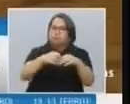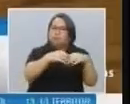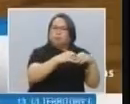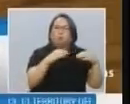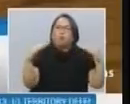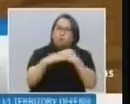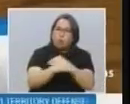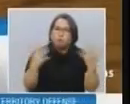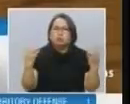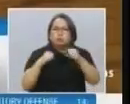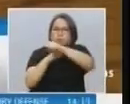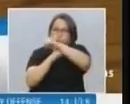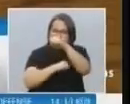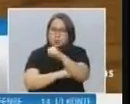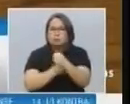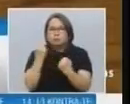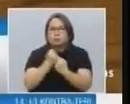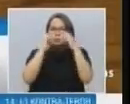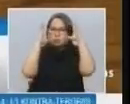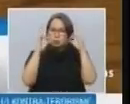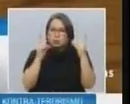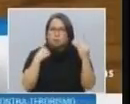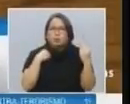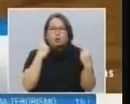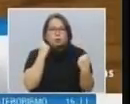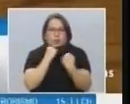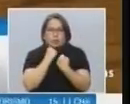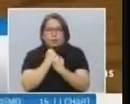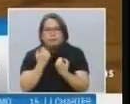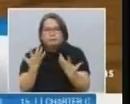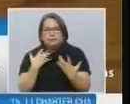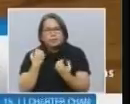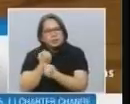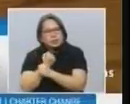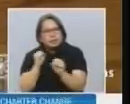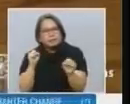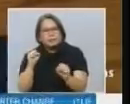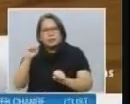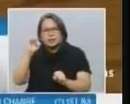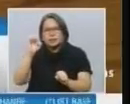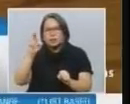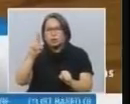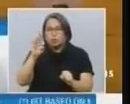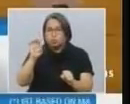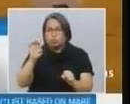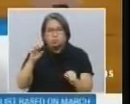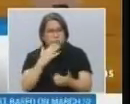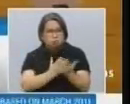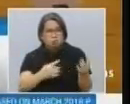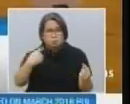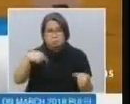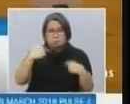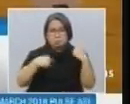and education, and strengthen our safety and security. Some have incorrectly blamed